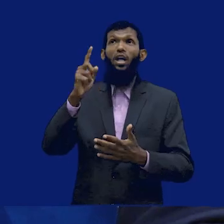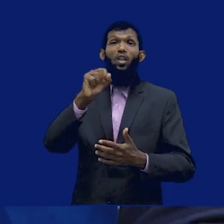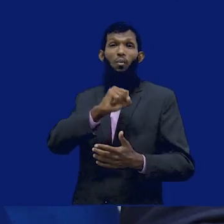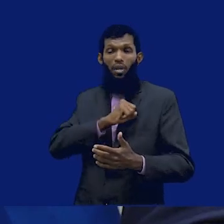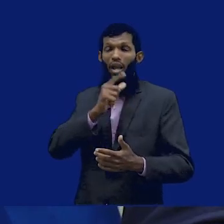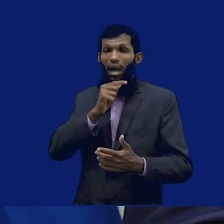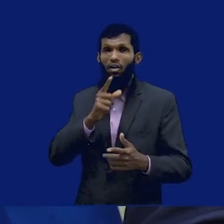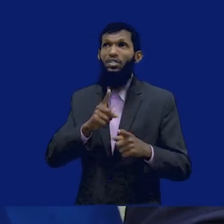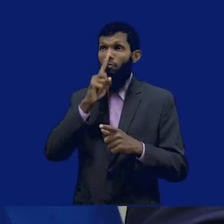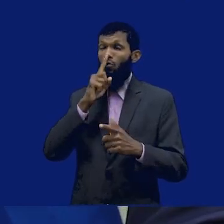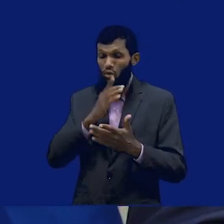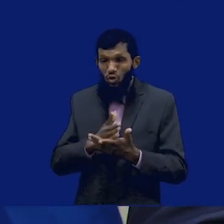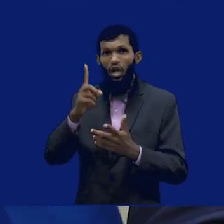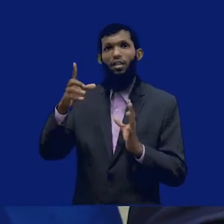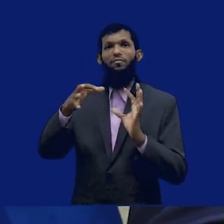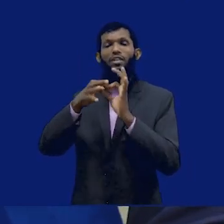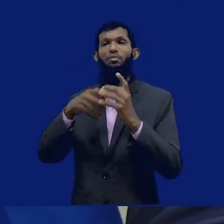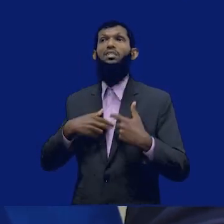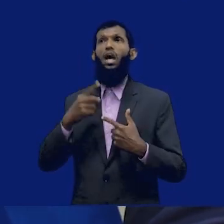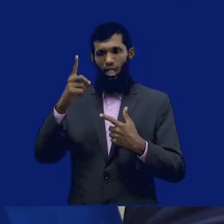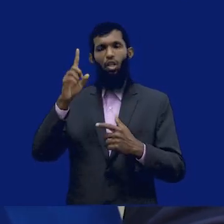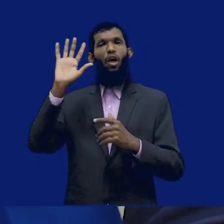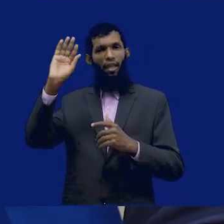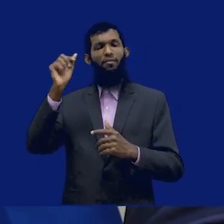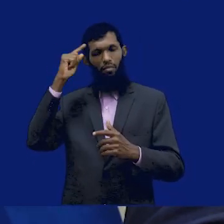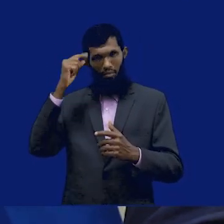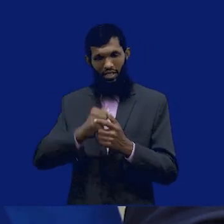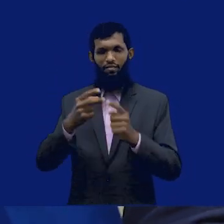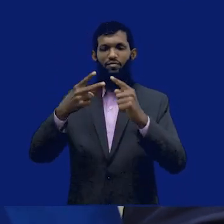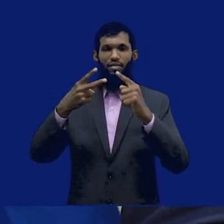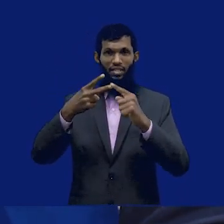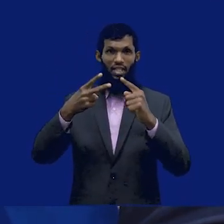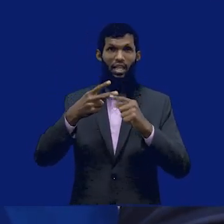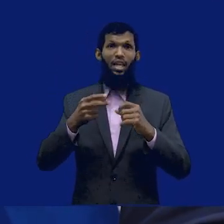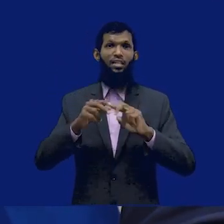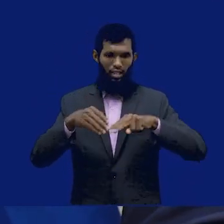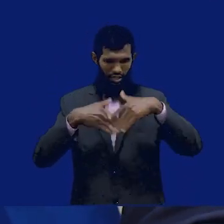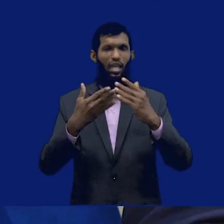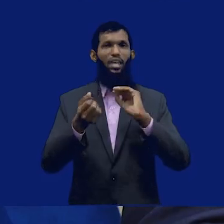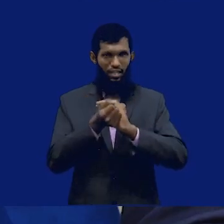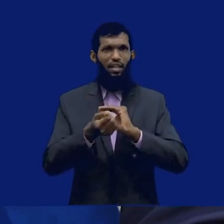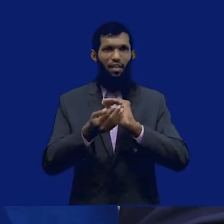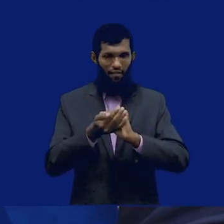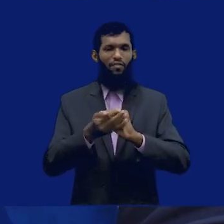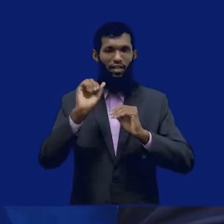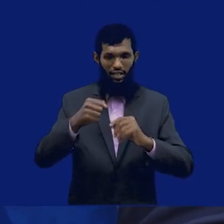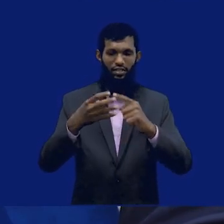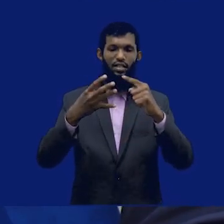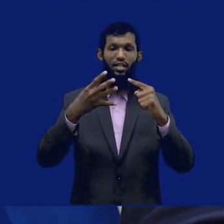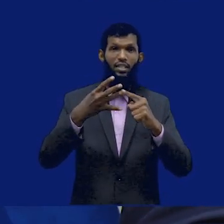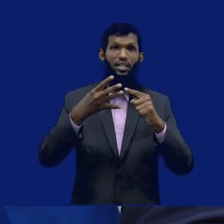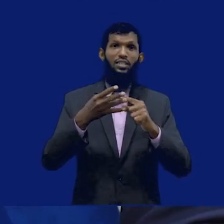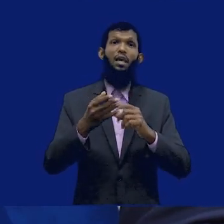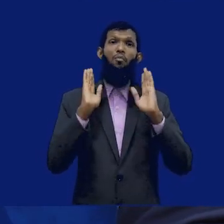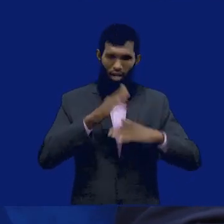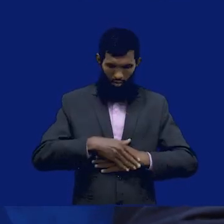from here we know that that is the true piety. That is where actually we see the bonds of brotherhood come